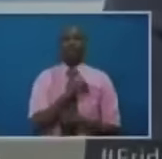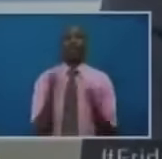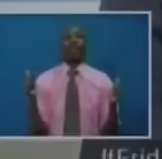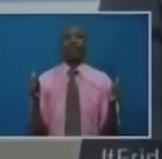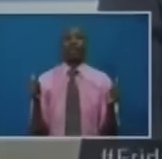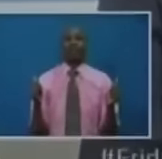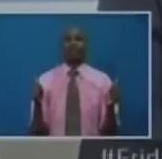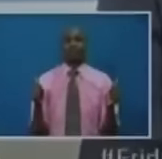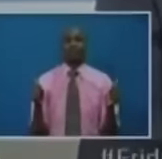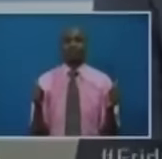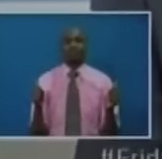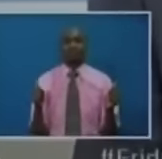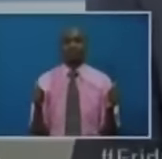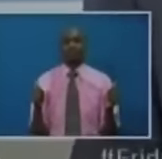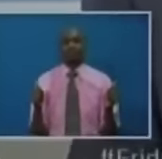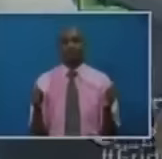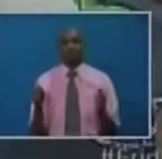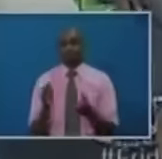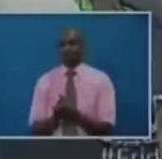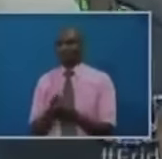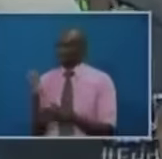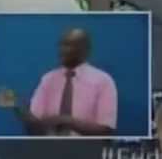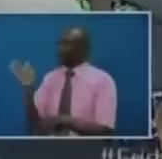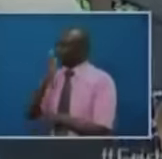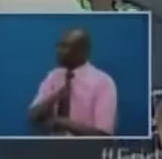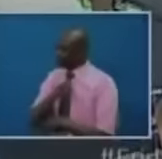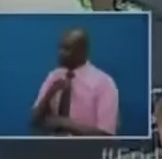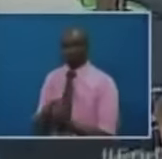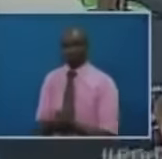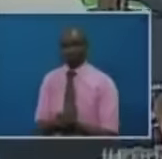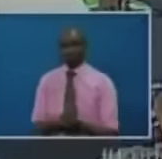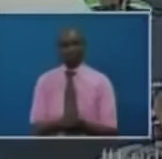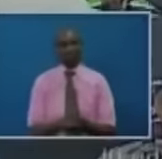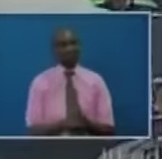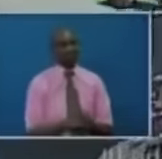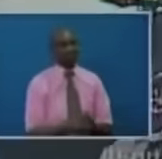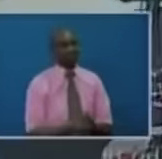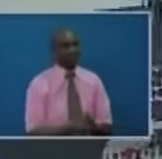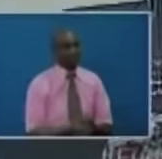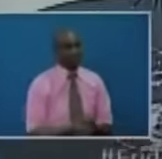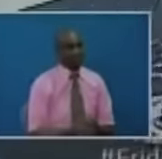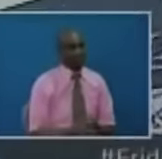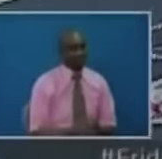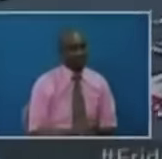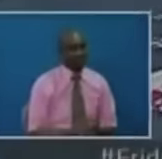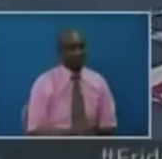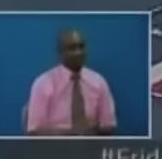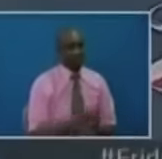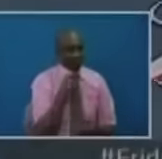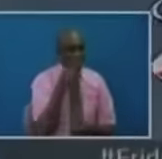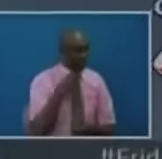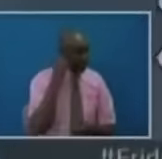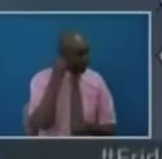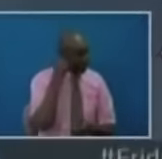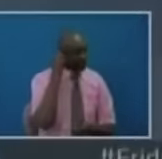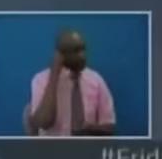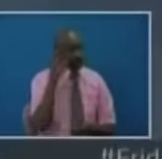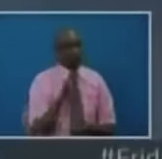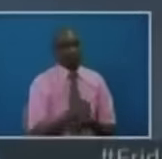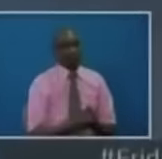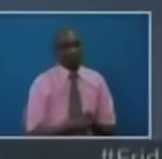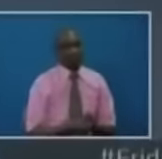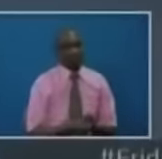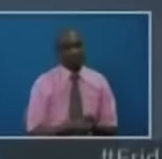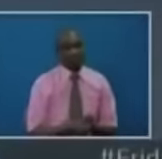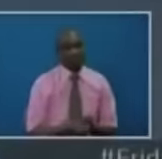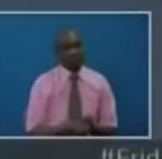okay. Jugush. So in short, what can you say about that? Yeah. Thanks. Sasa hapa naona ni sadaka tutatoa mali ambapo